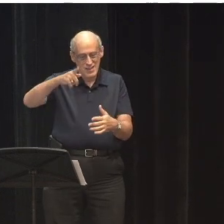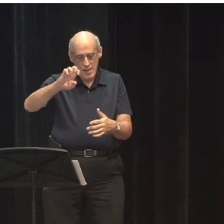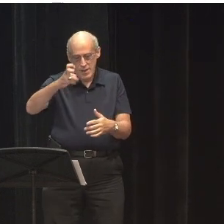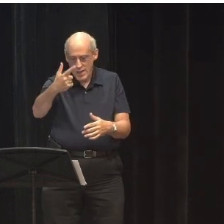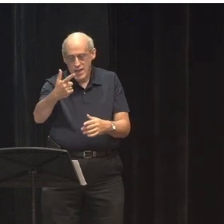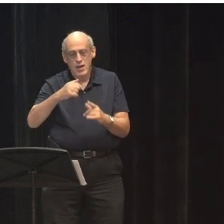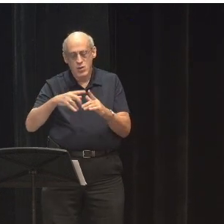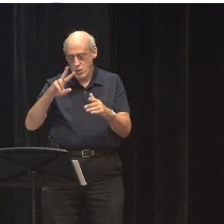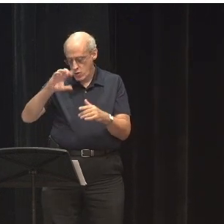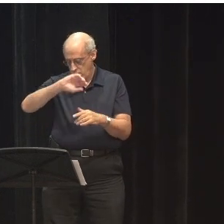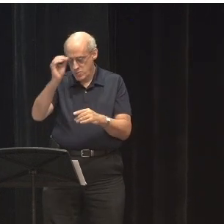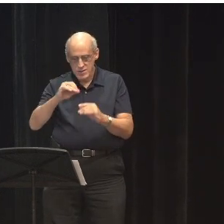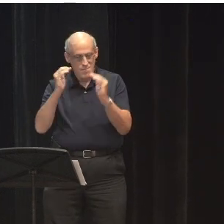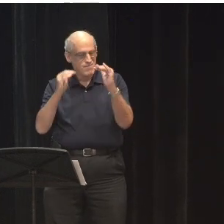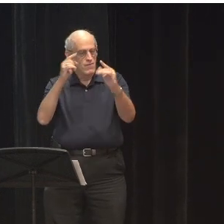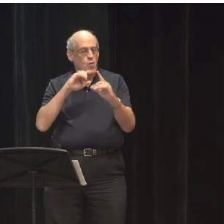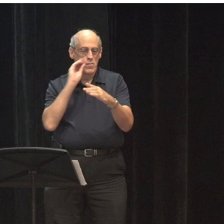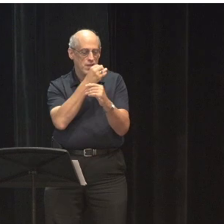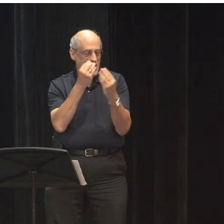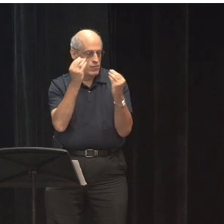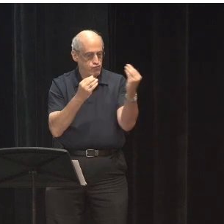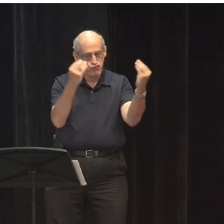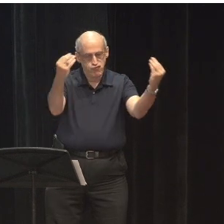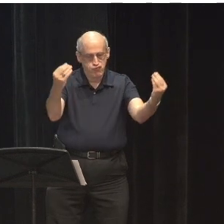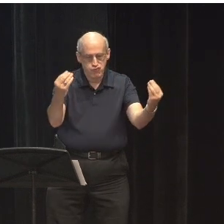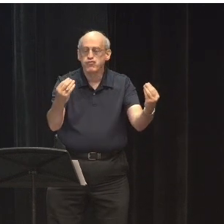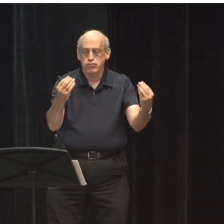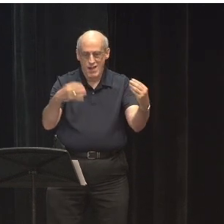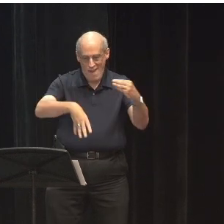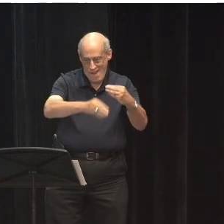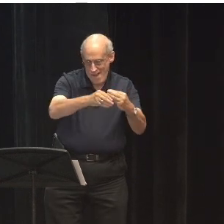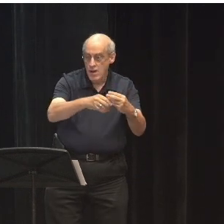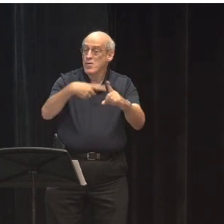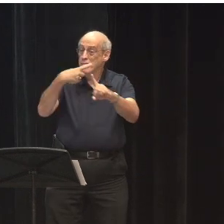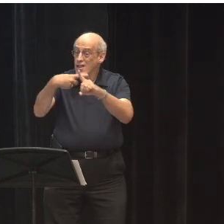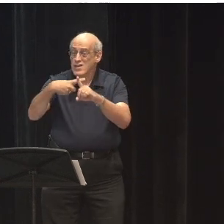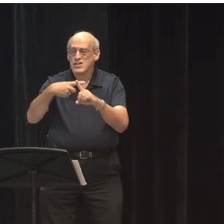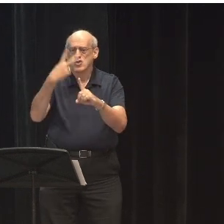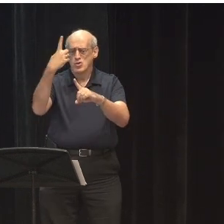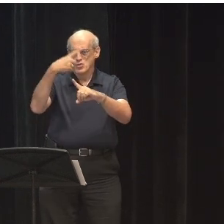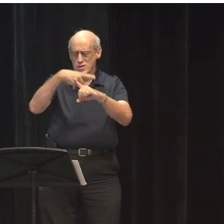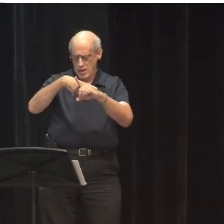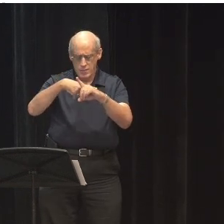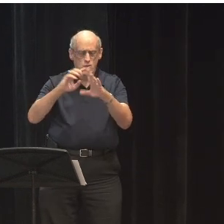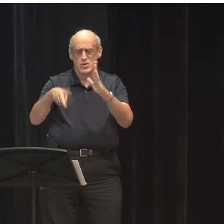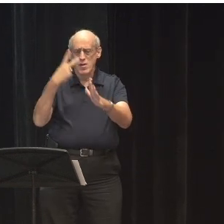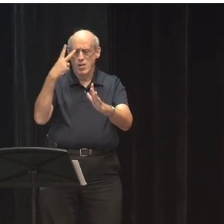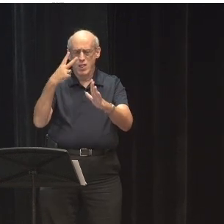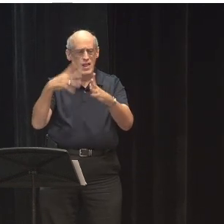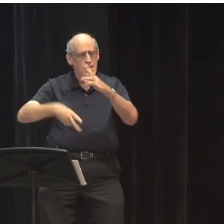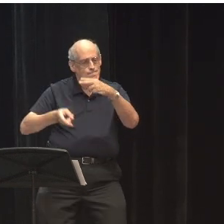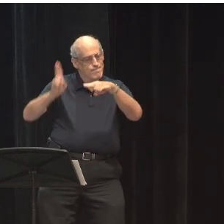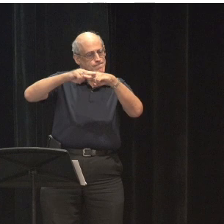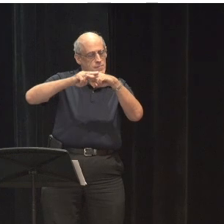30% increase in total planting coverage with the project. And that includes nearly 2 times or a double increase of the open